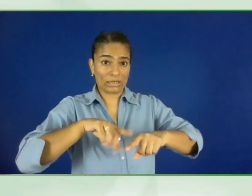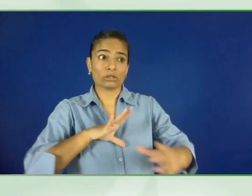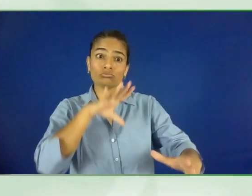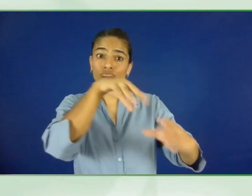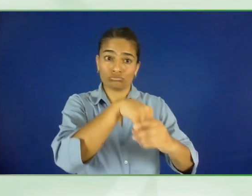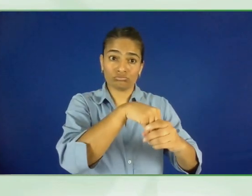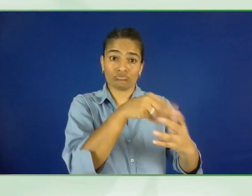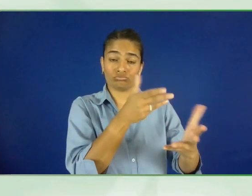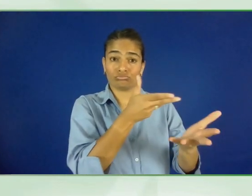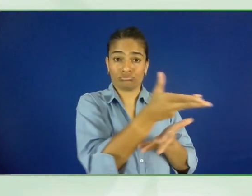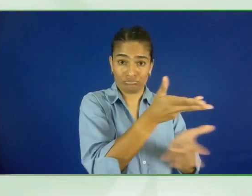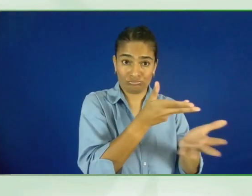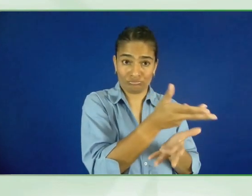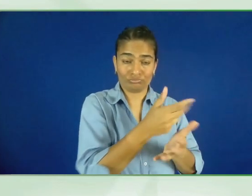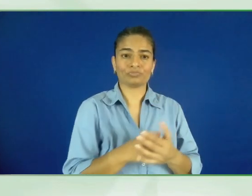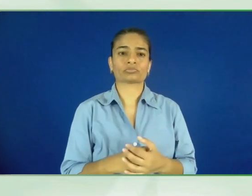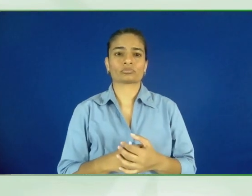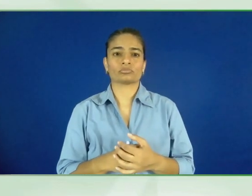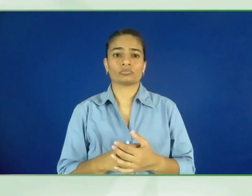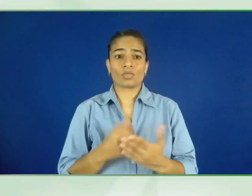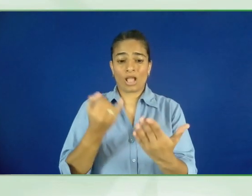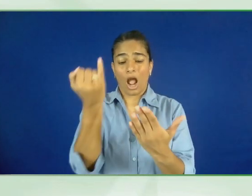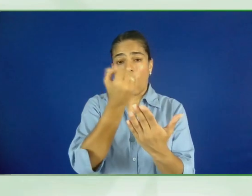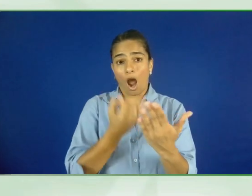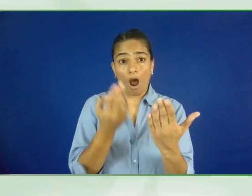My arts practice includes